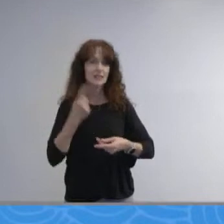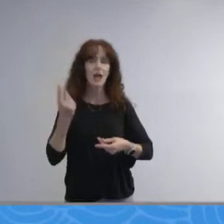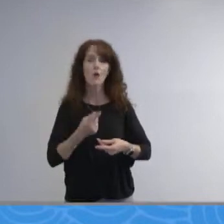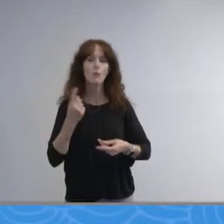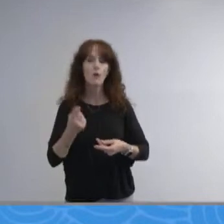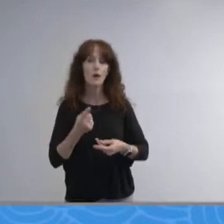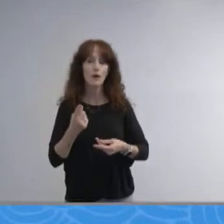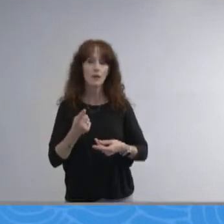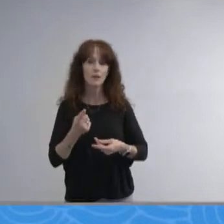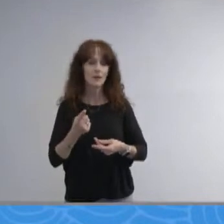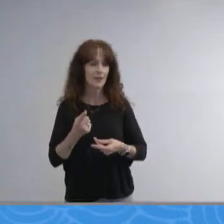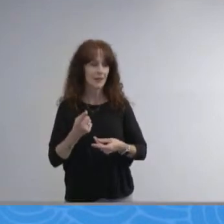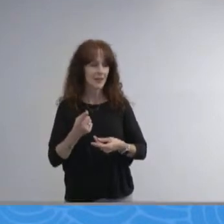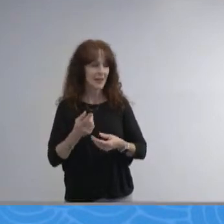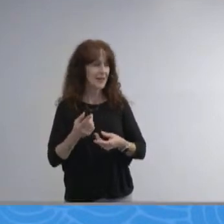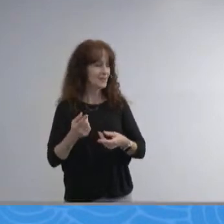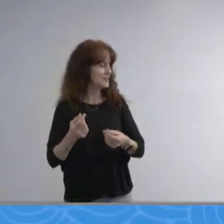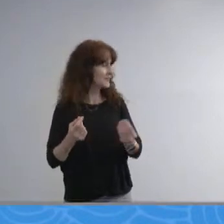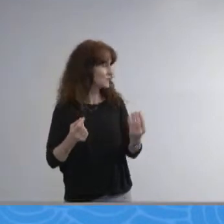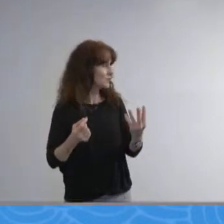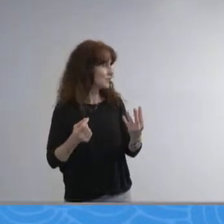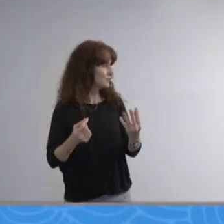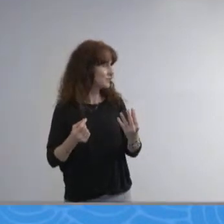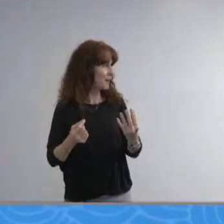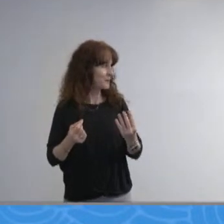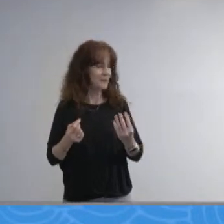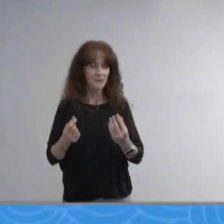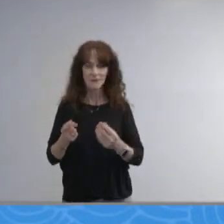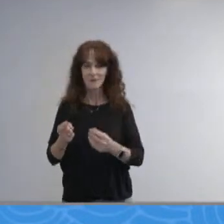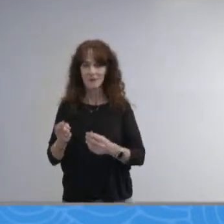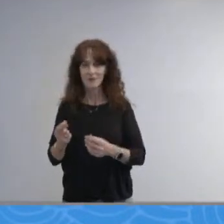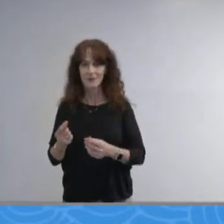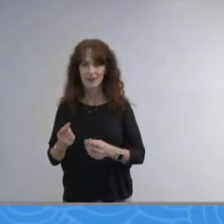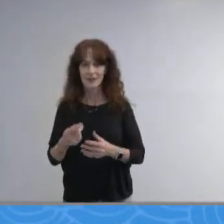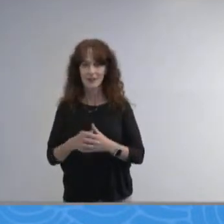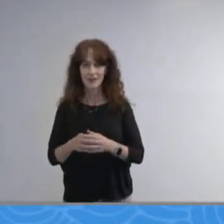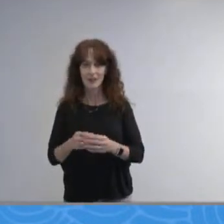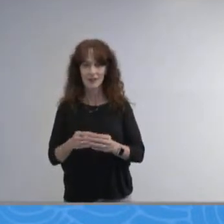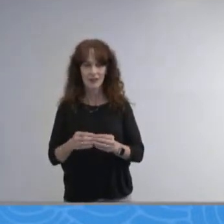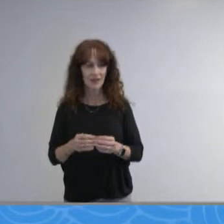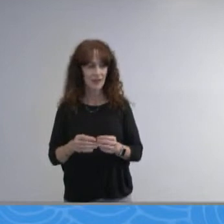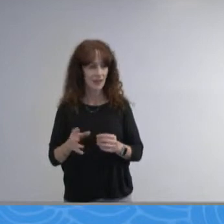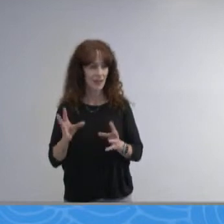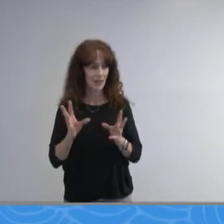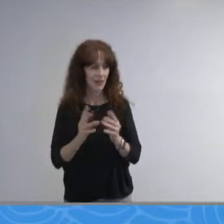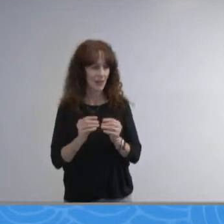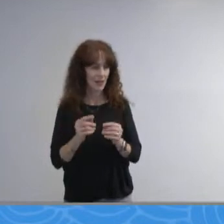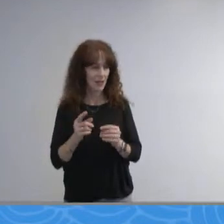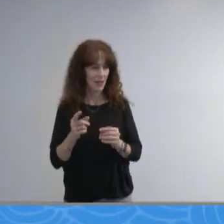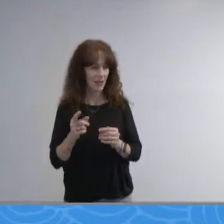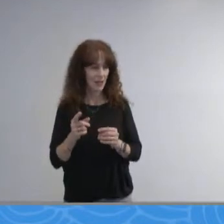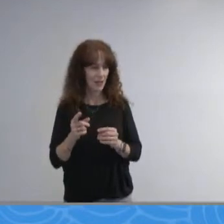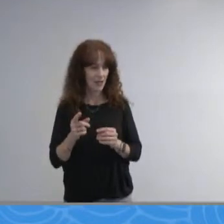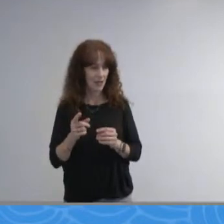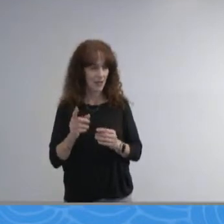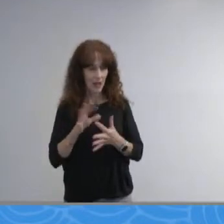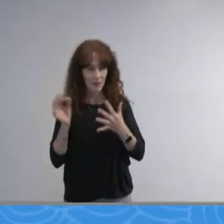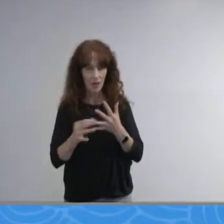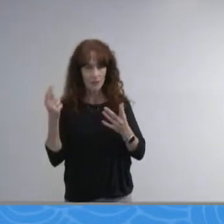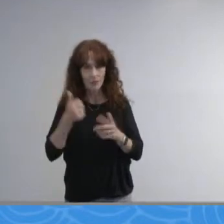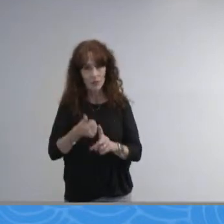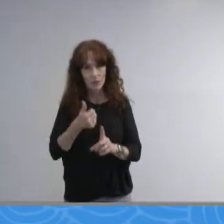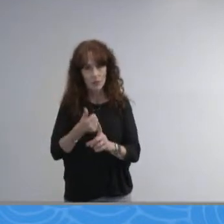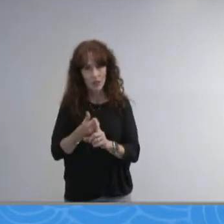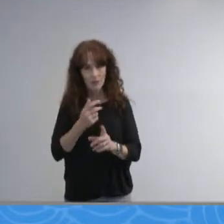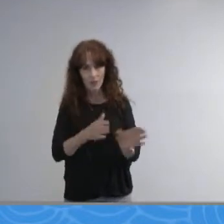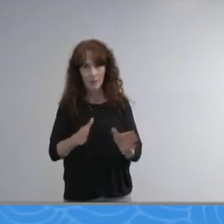has a child with a disability, so we collaboratively work together as a team to, review these with you and provide you the best options so that you yourself can